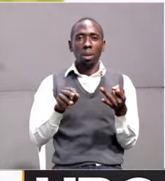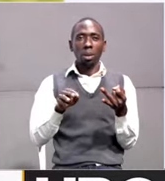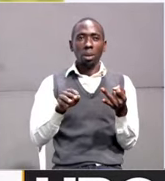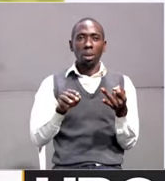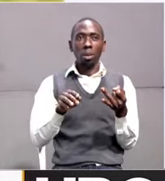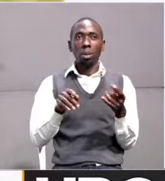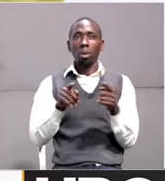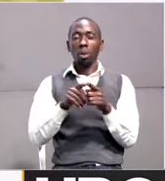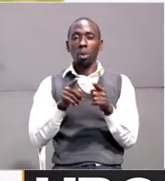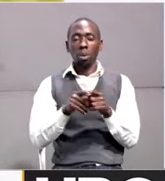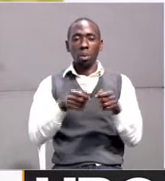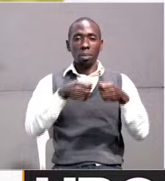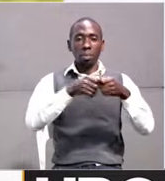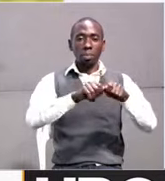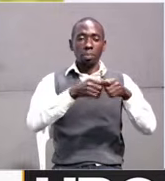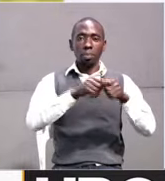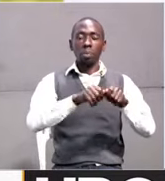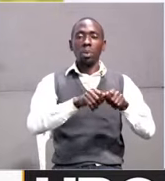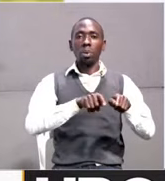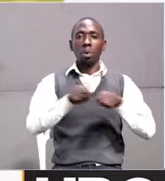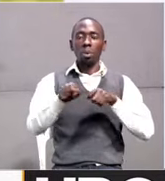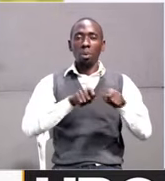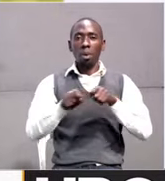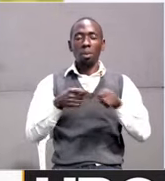tick control, killing ticks by dipping.